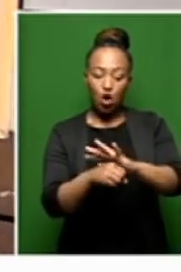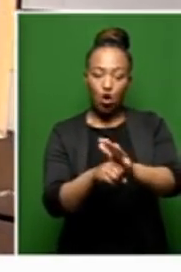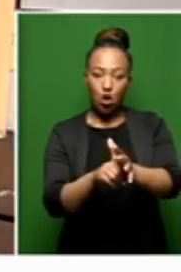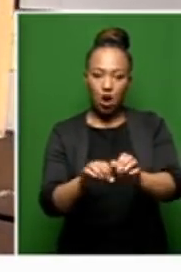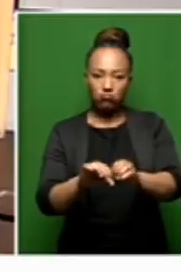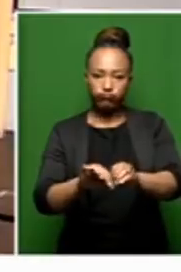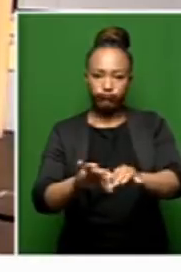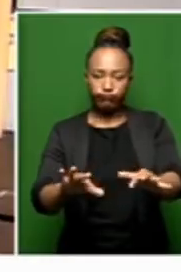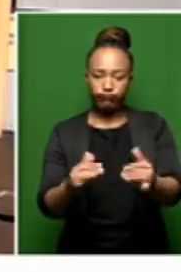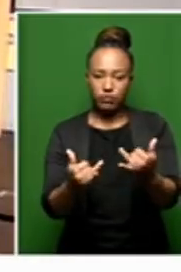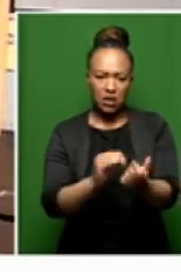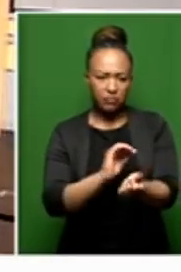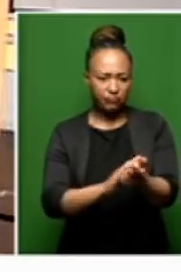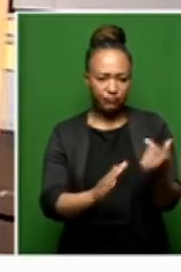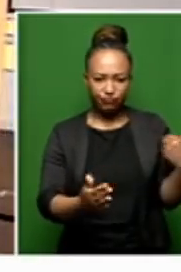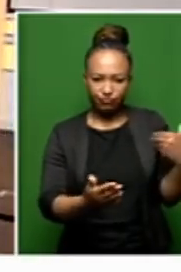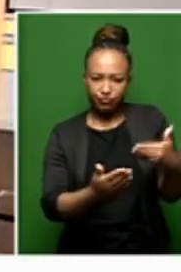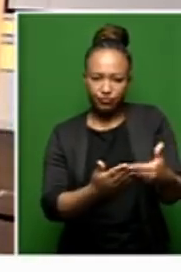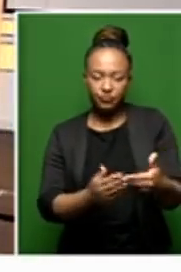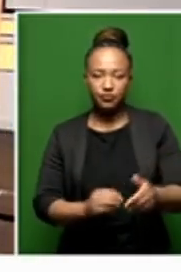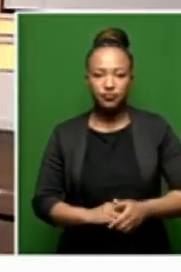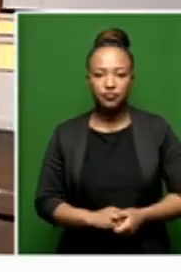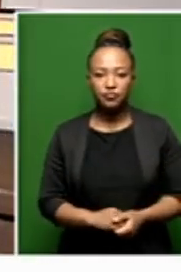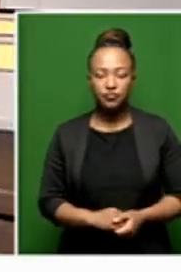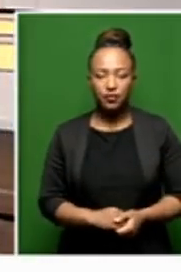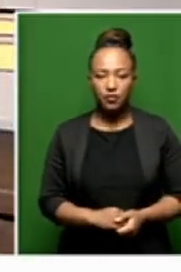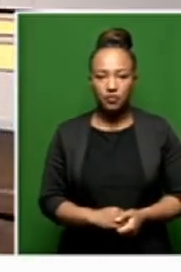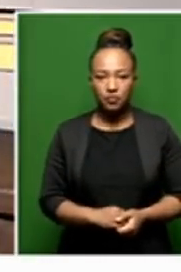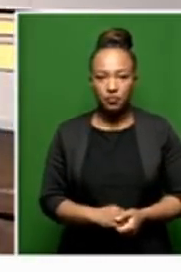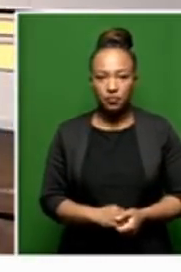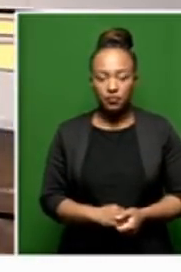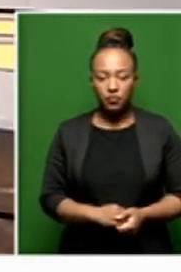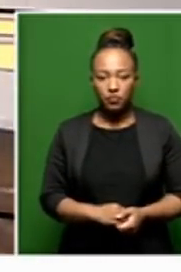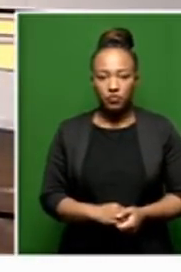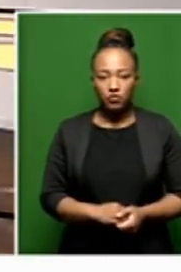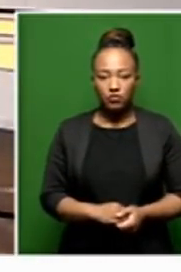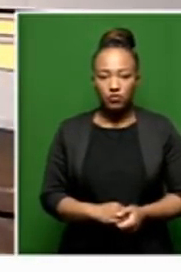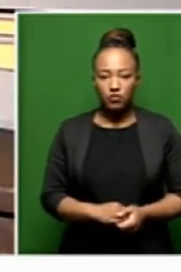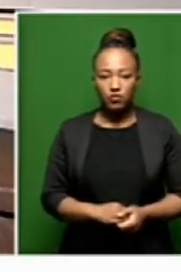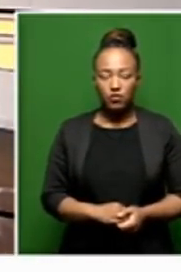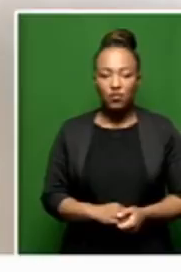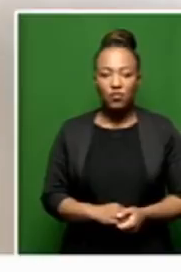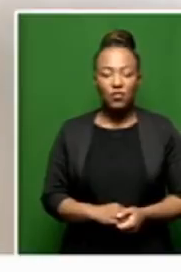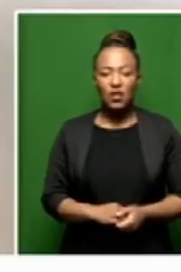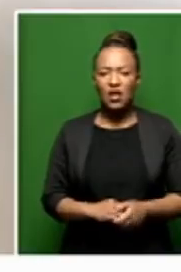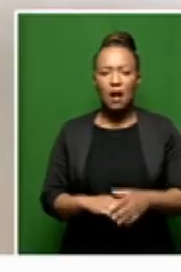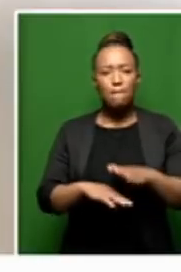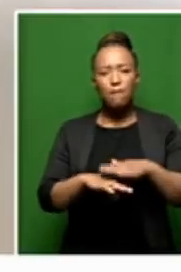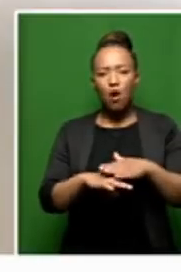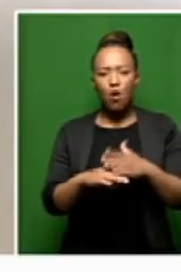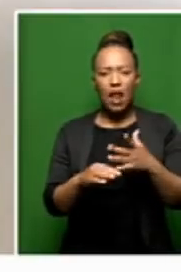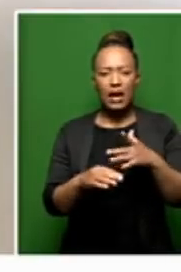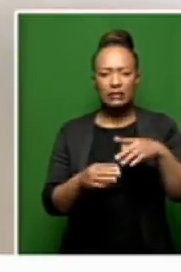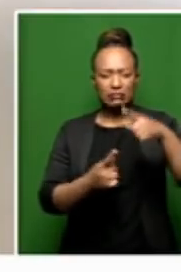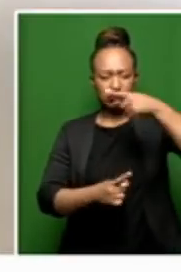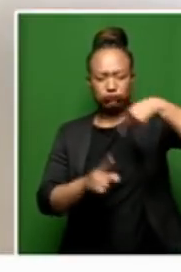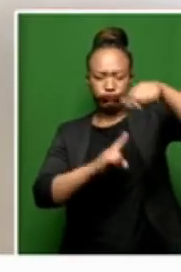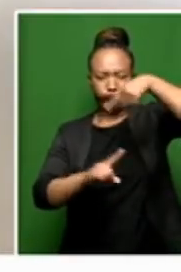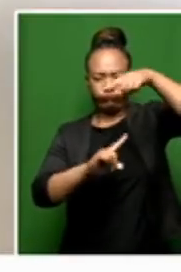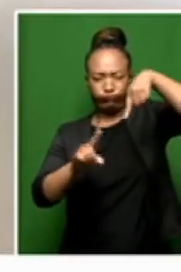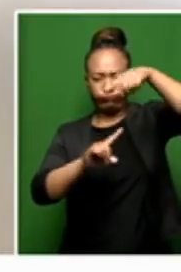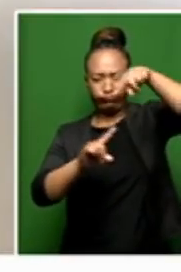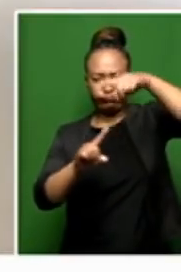the COVID-19 virus. You know, it's like a hurricane now. You know, it's this